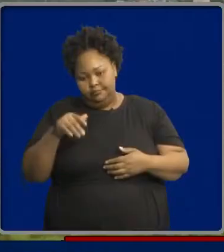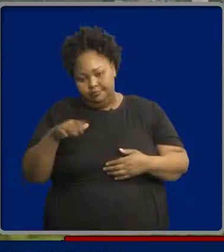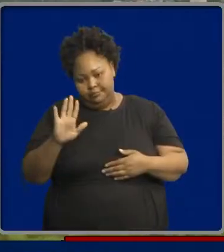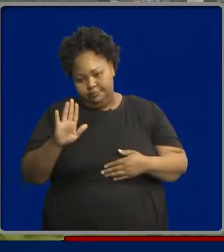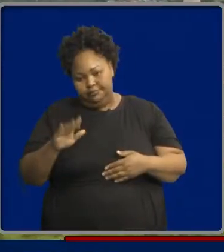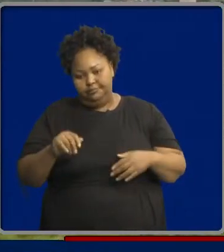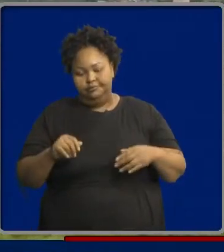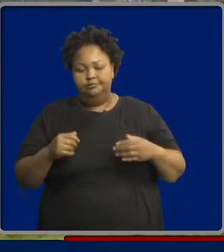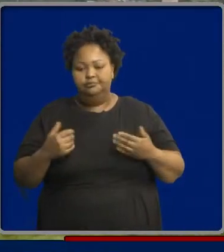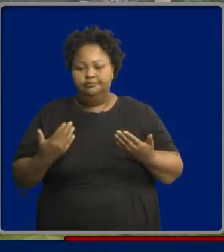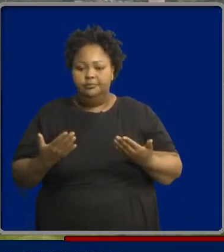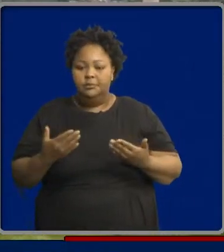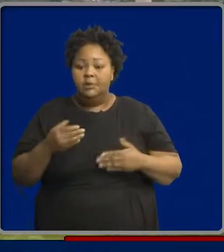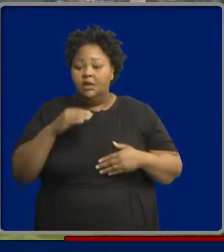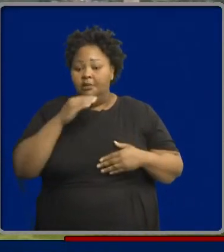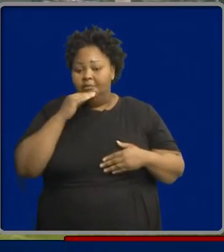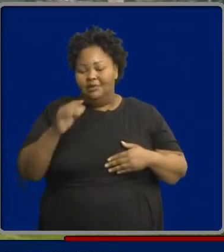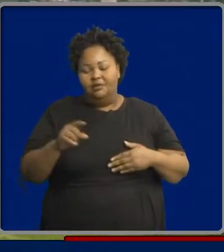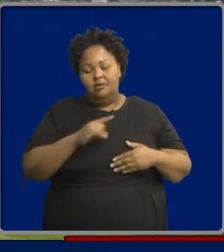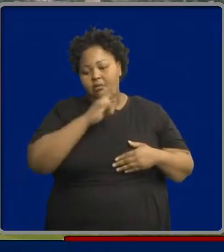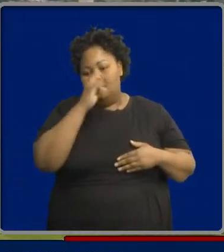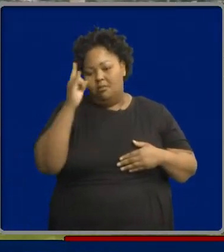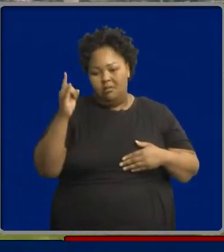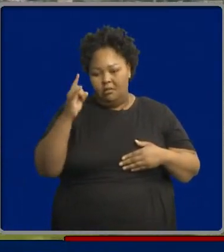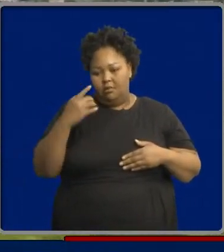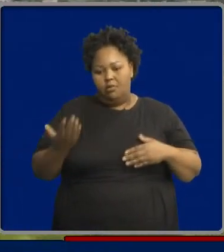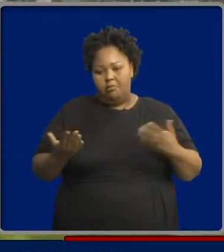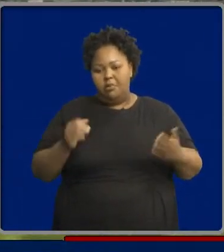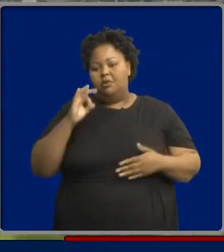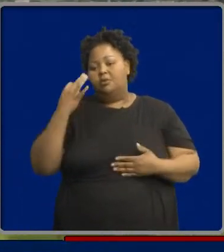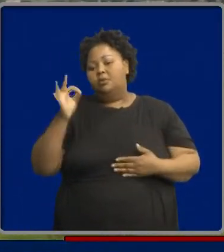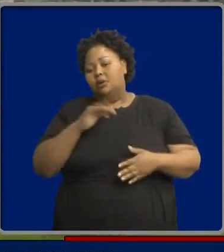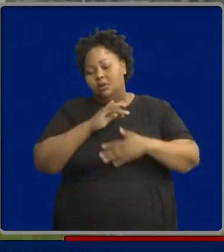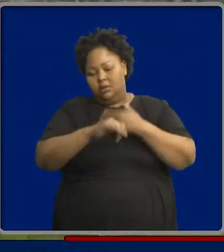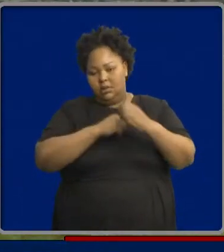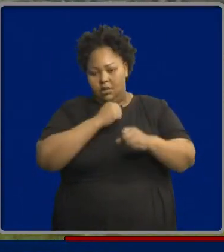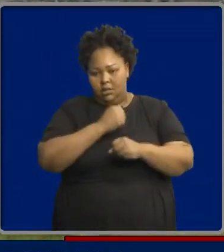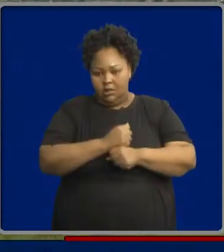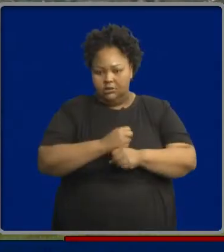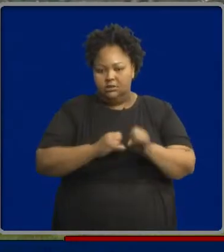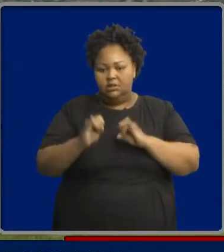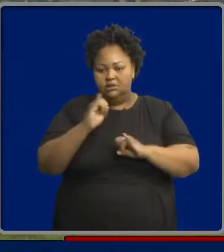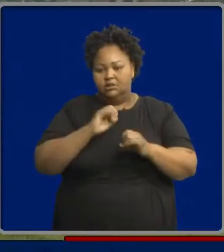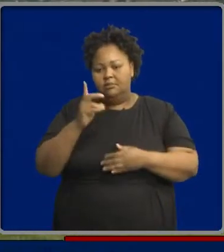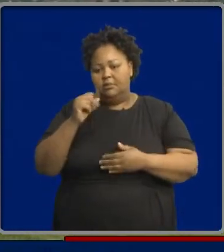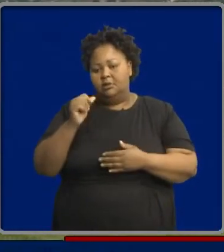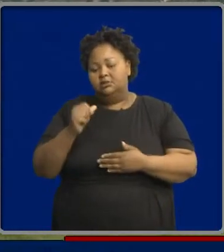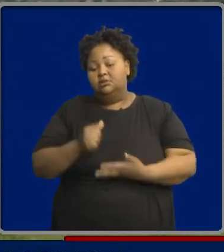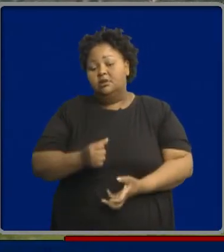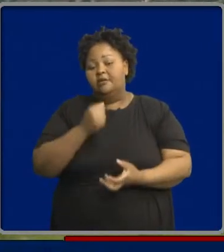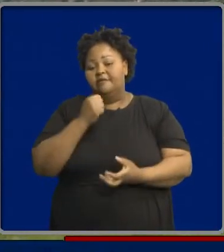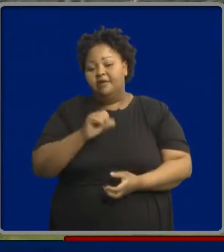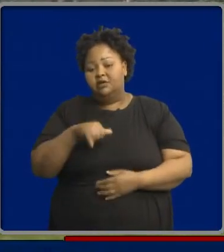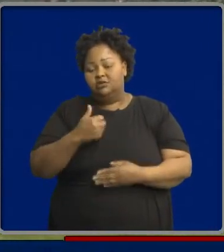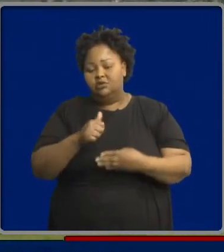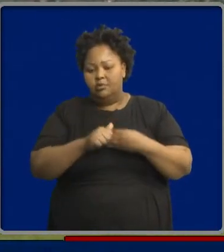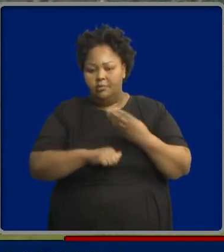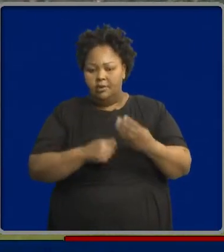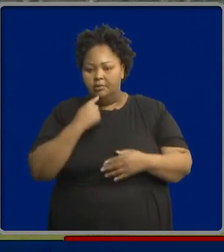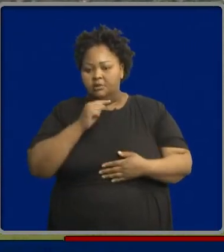the highest in 30 years. The International Monetary Fund statistics in January put the projections